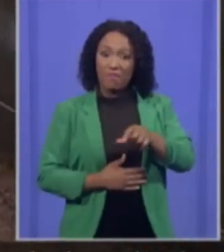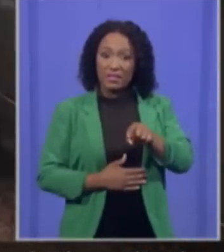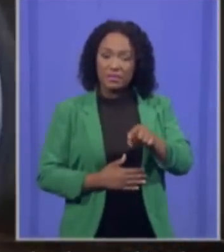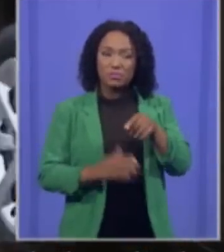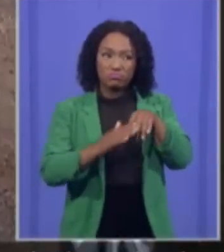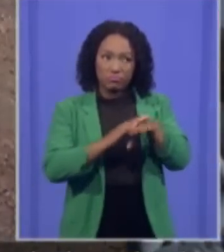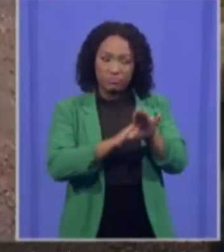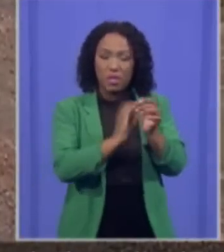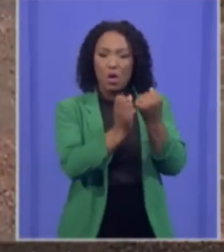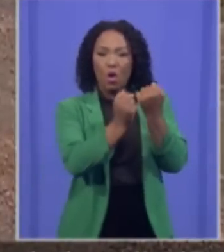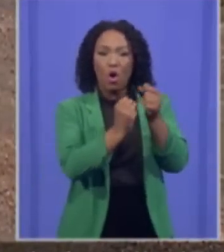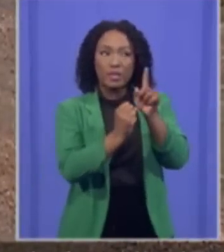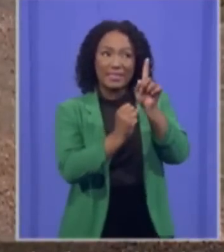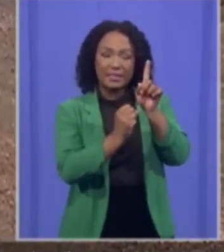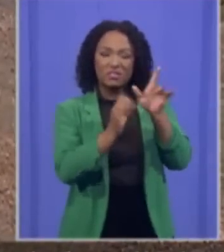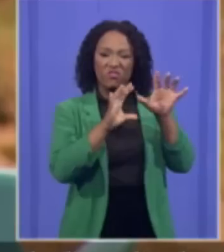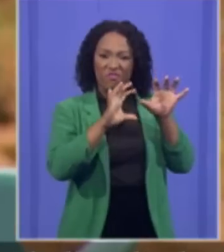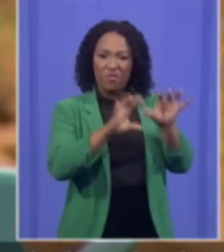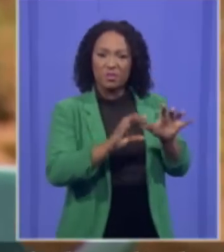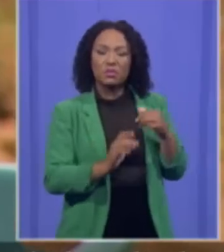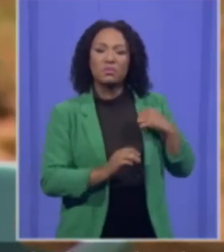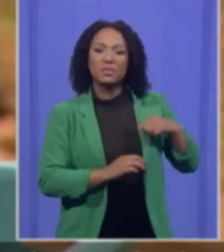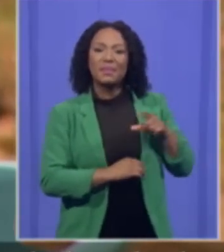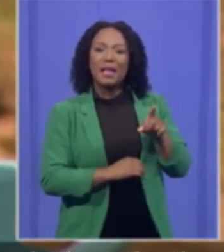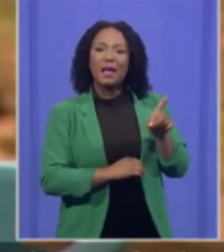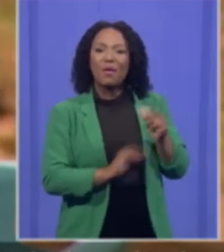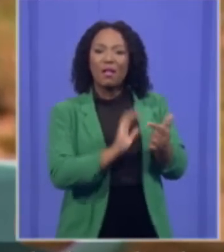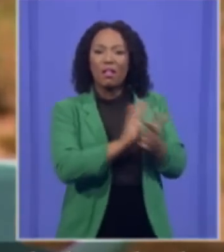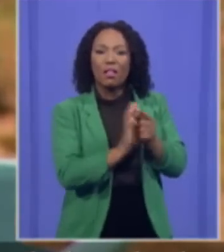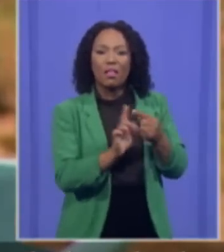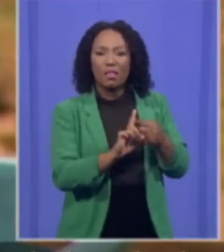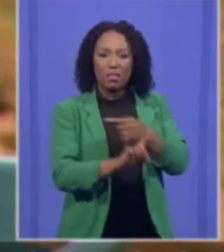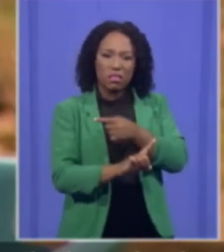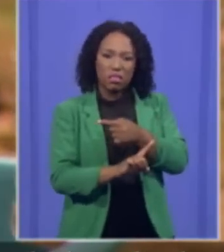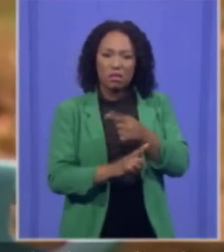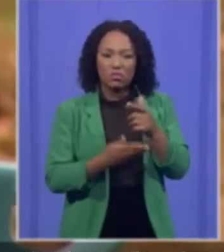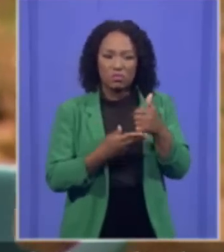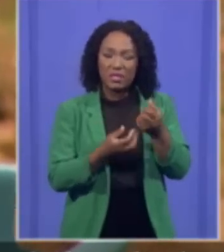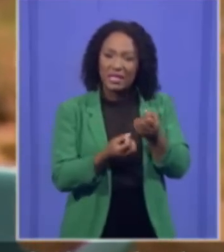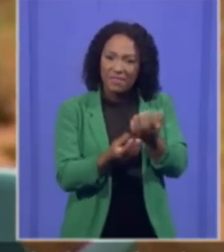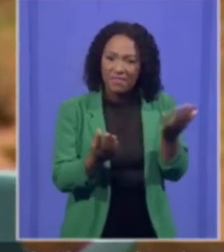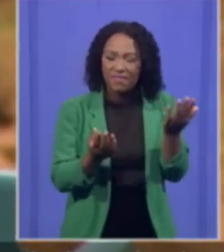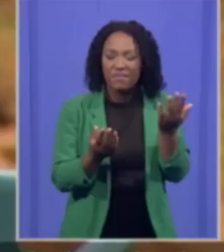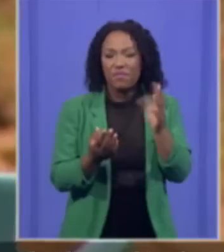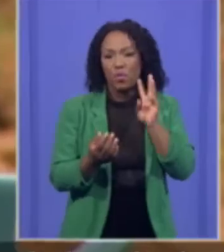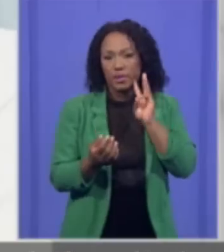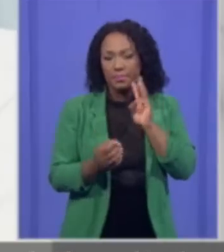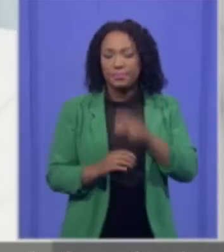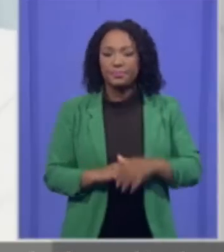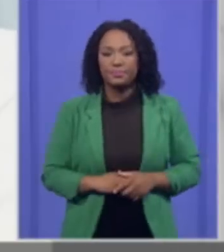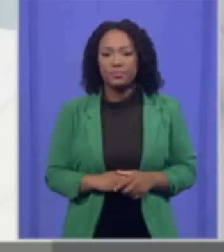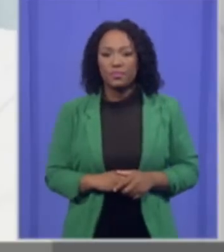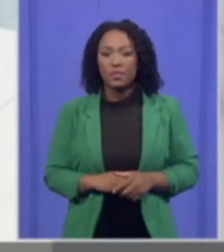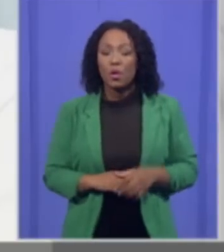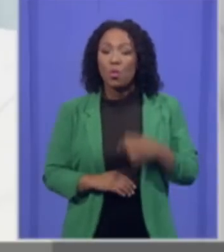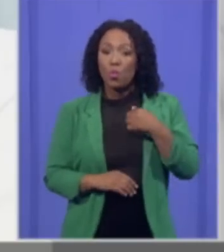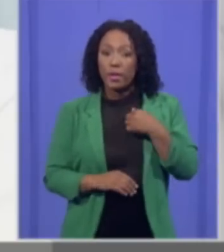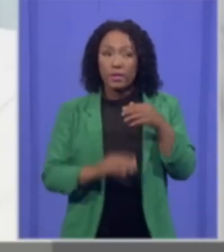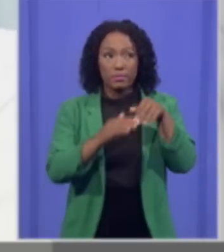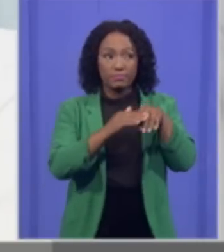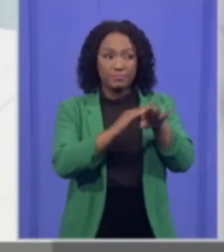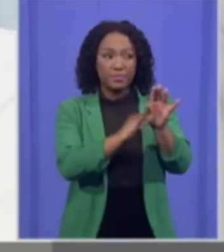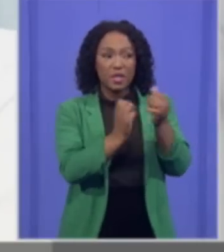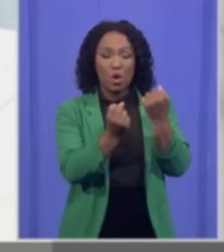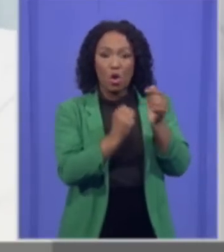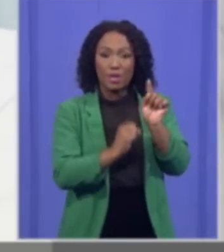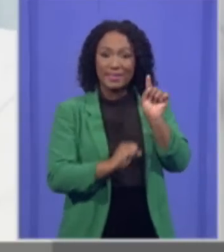gapeletša mebasepala yeo e sa obamelego go abela badudi bao ba amegilego. We are going to approach the court, going to make sure that